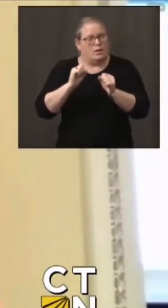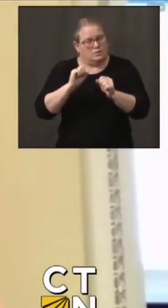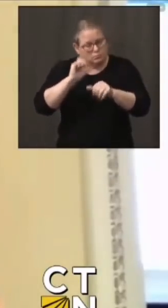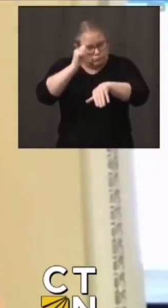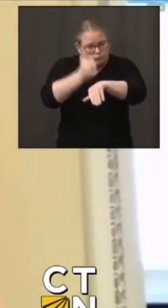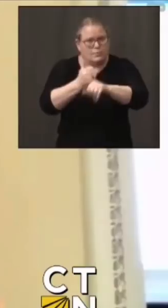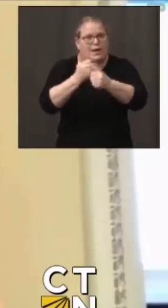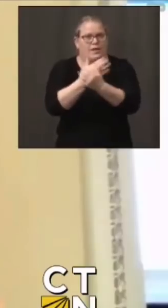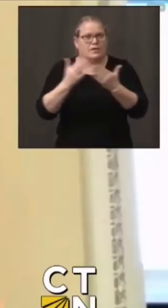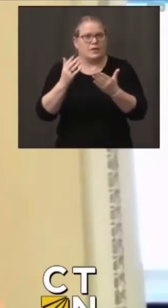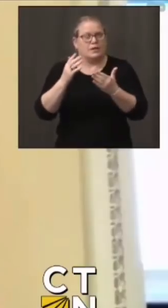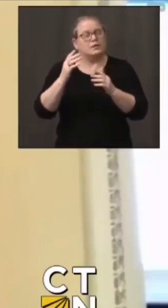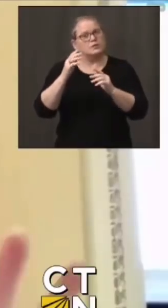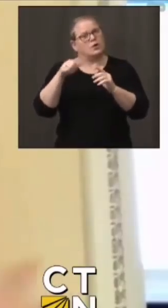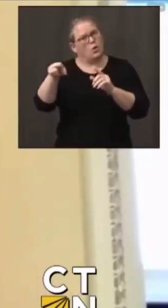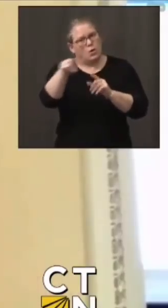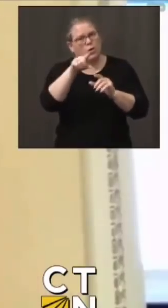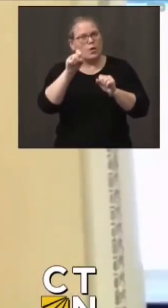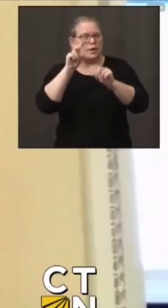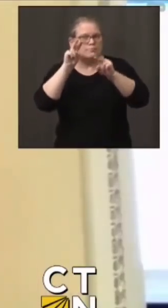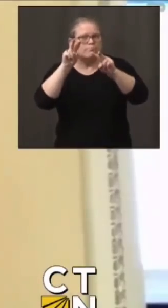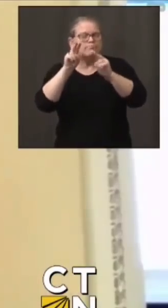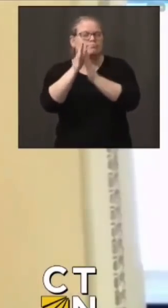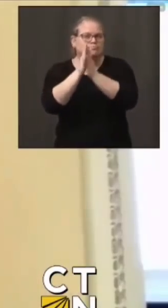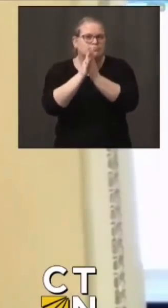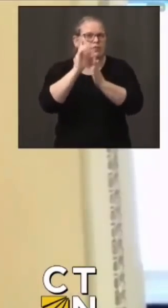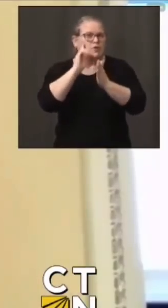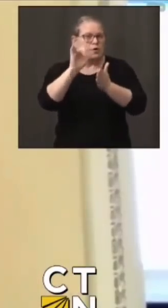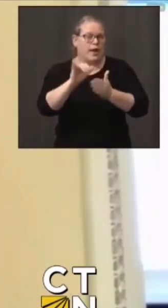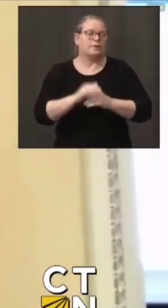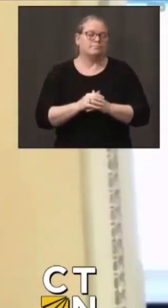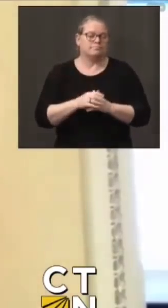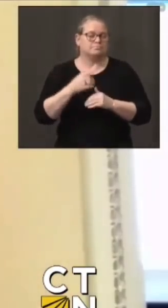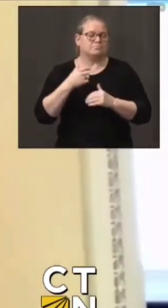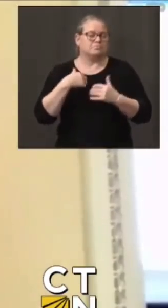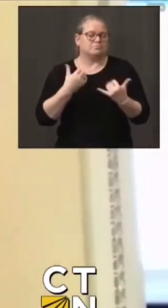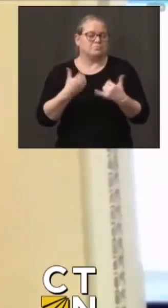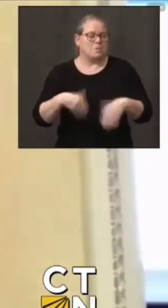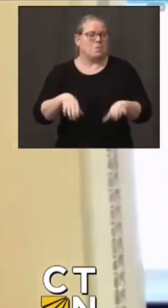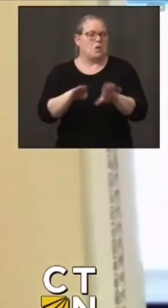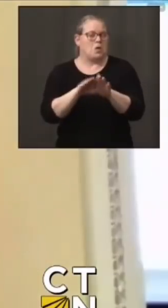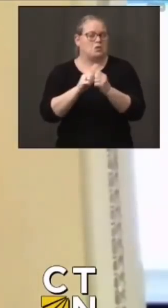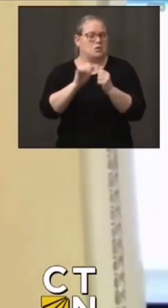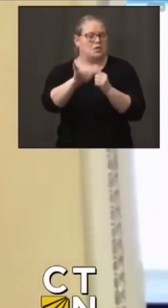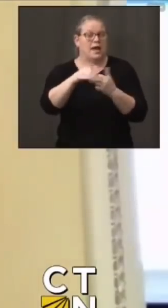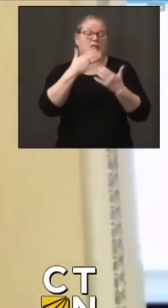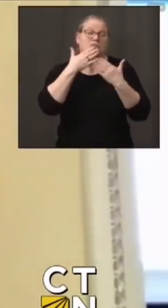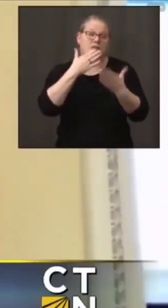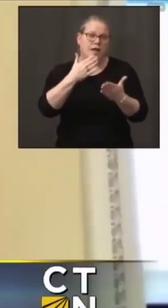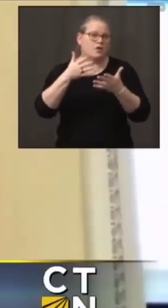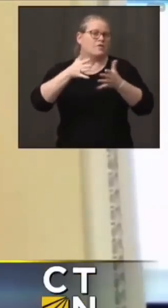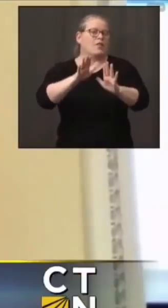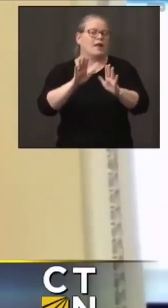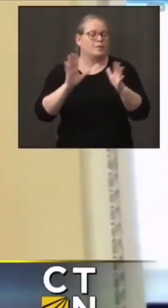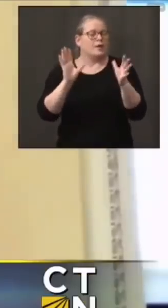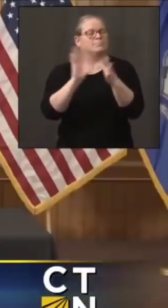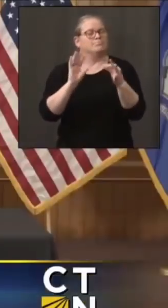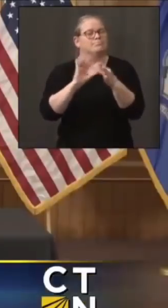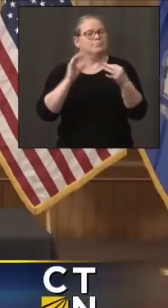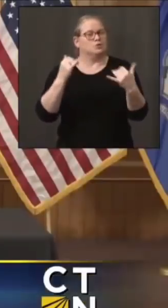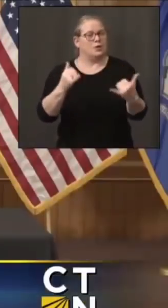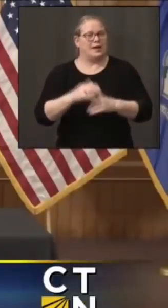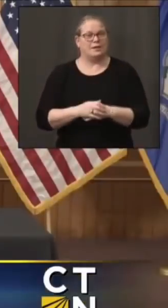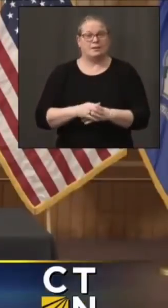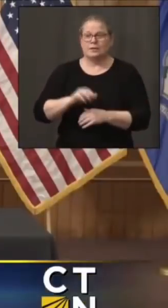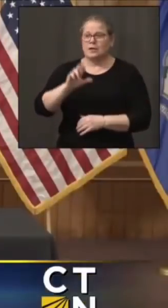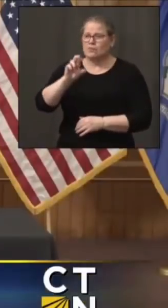get the relief that they need. And let me close with that. Thank you very, very much for letting me be with all of you today. All right, Rosa, thank you.